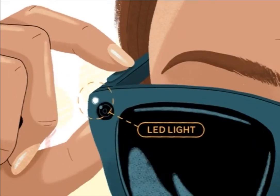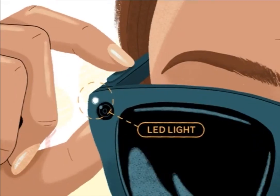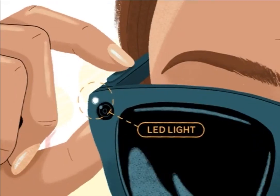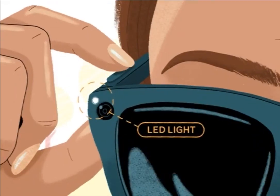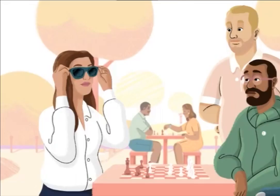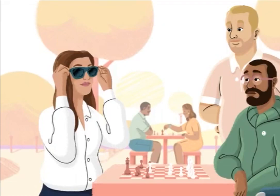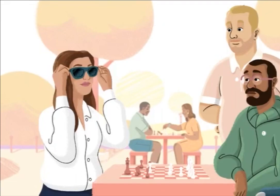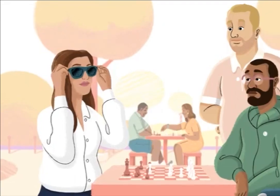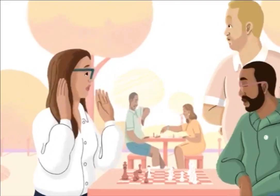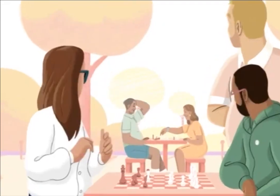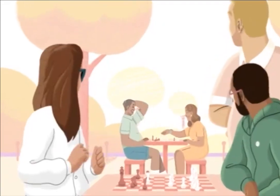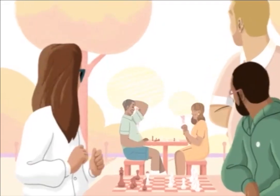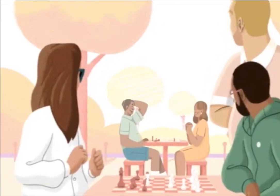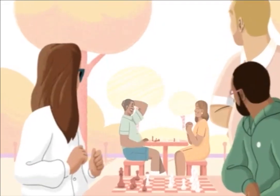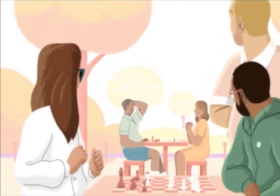there.